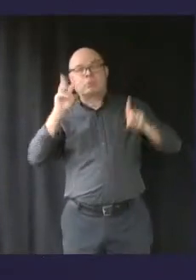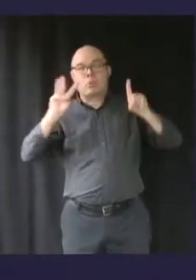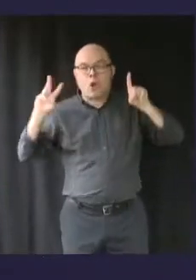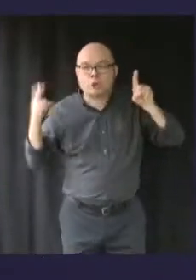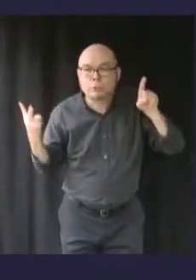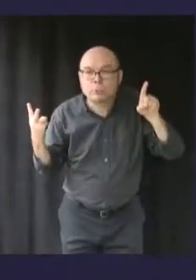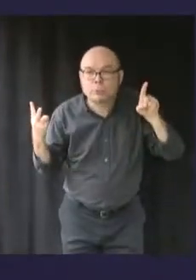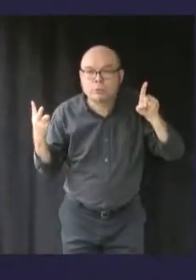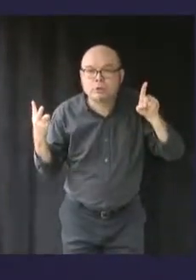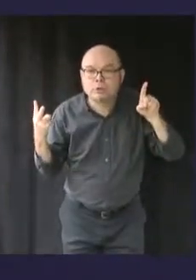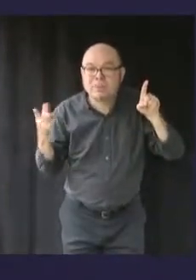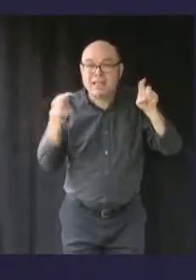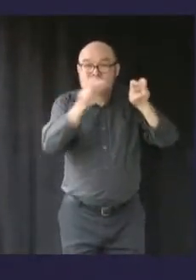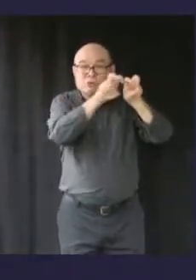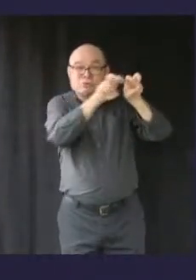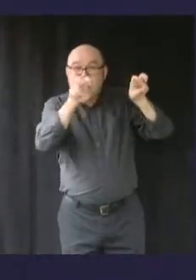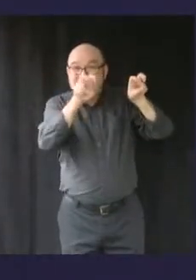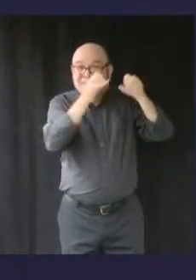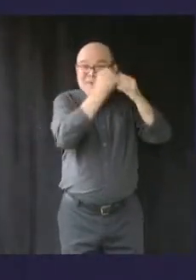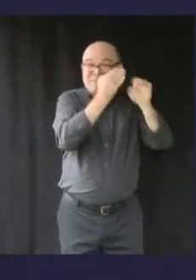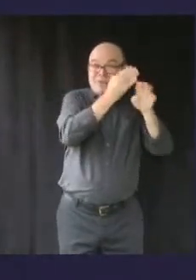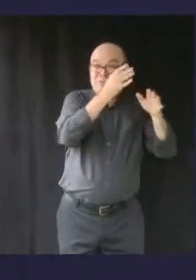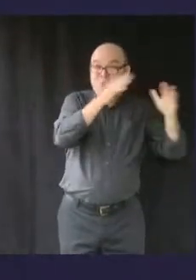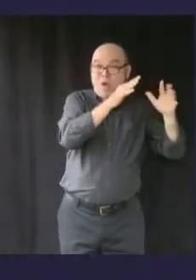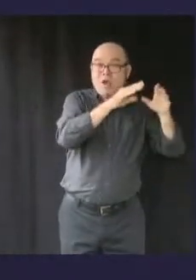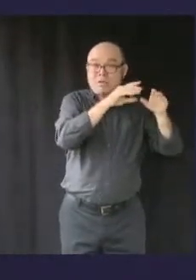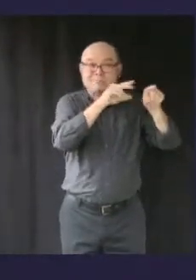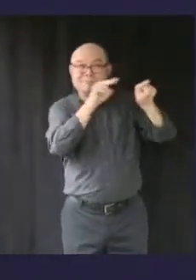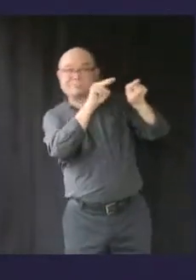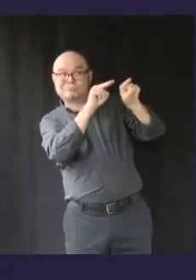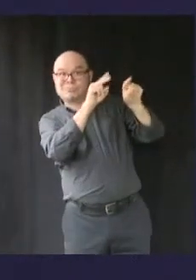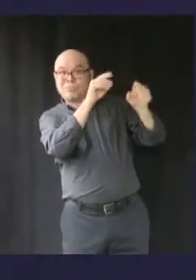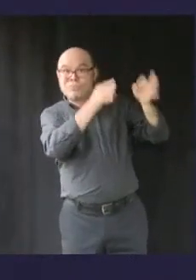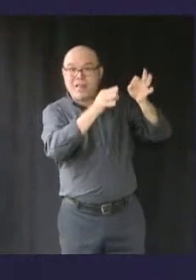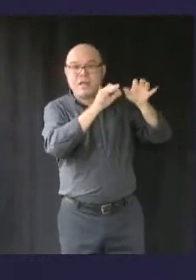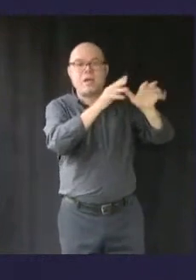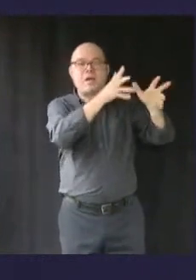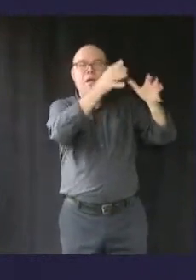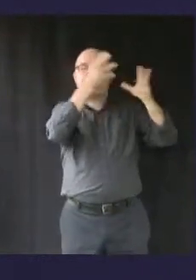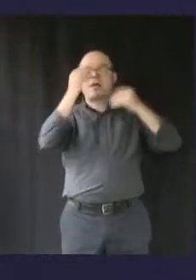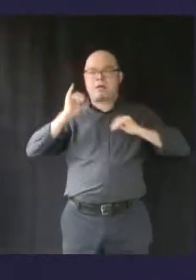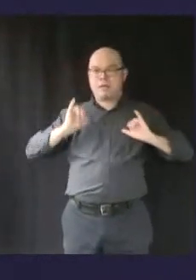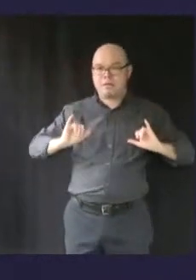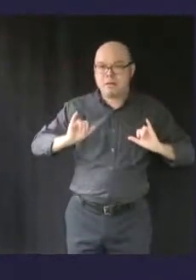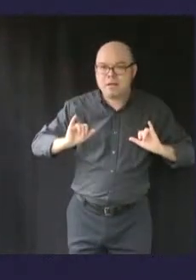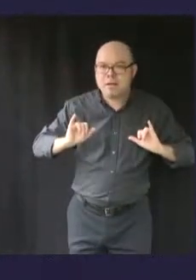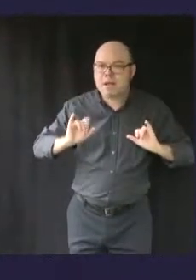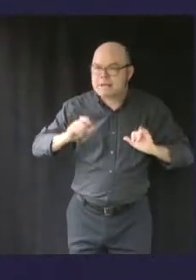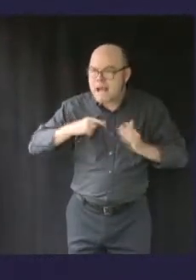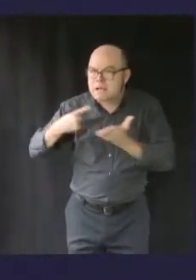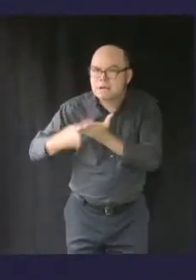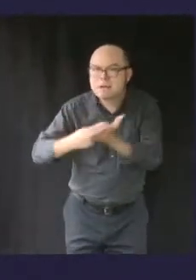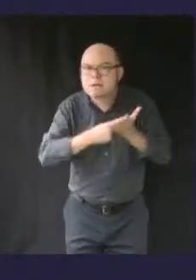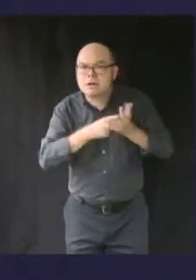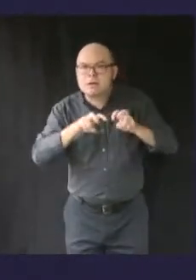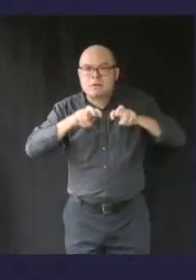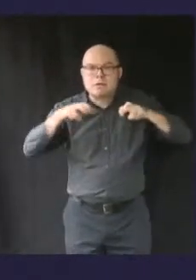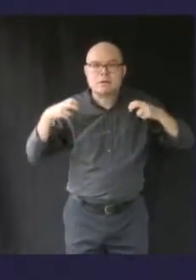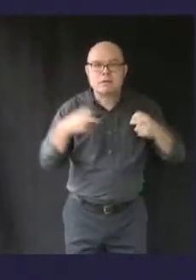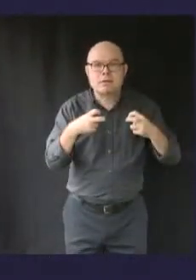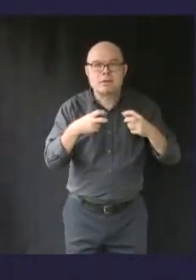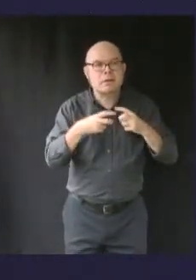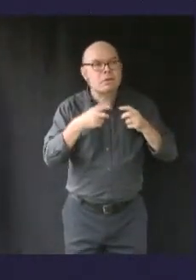this world have access to the ability to engage in civil disobedience, in conversation with